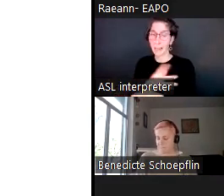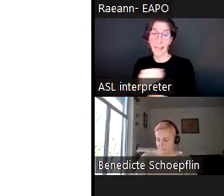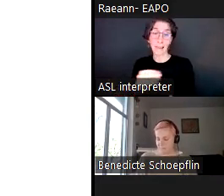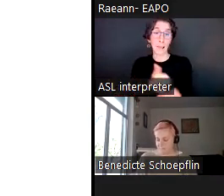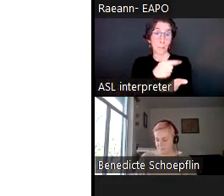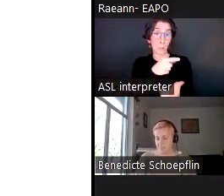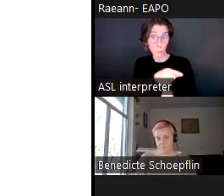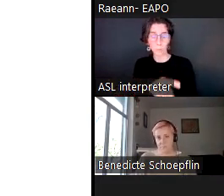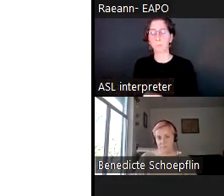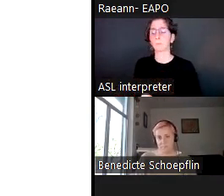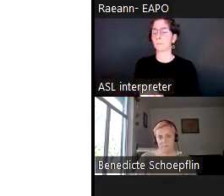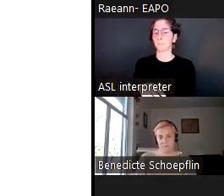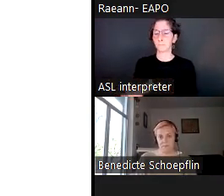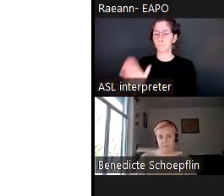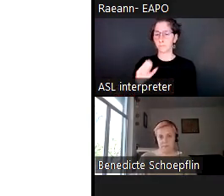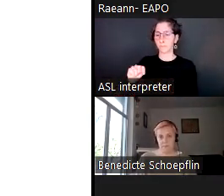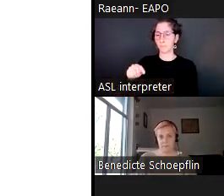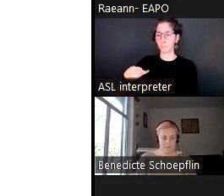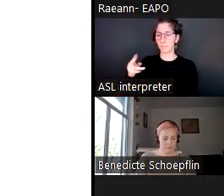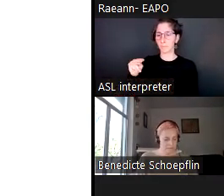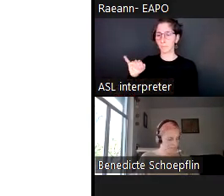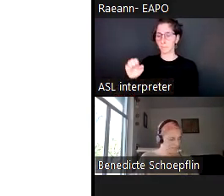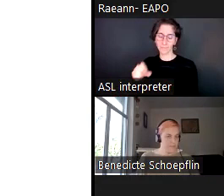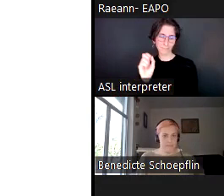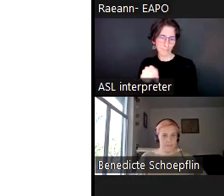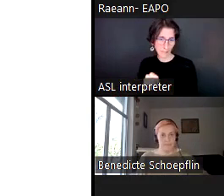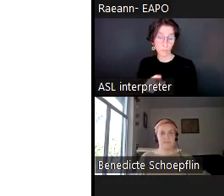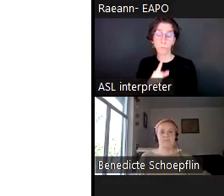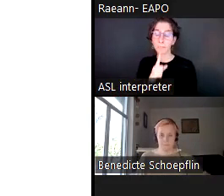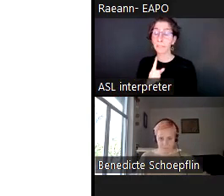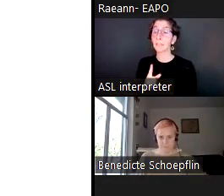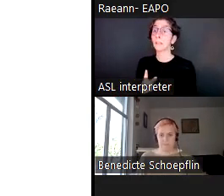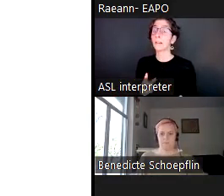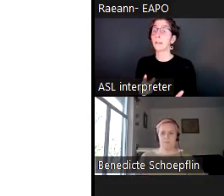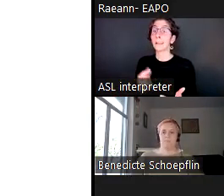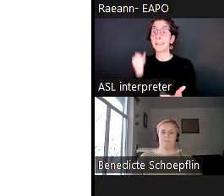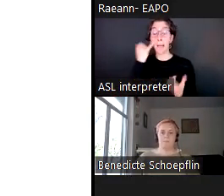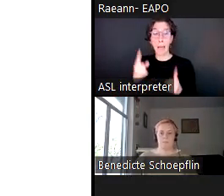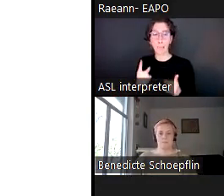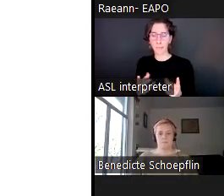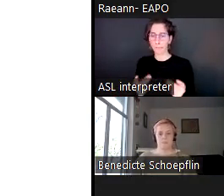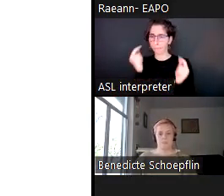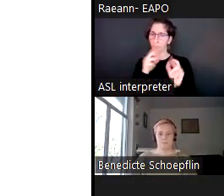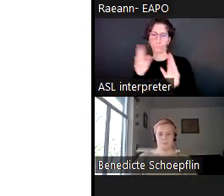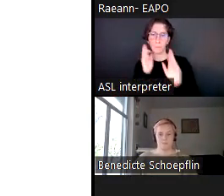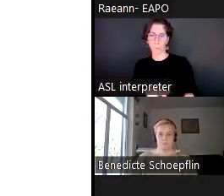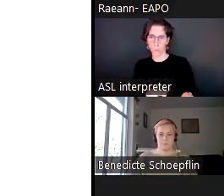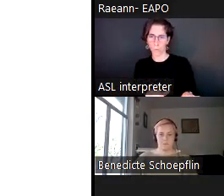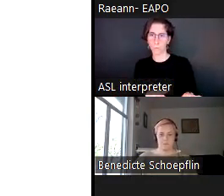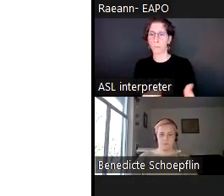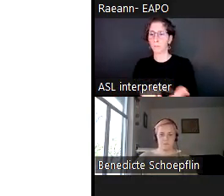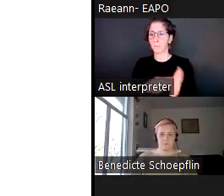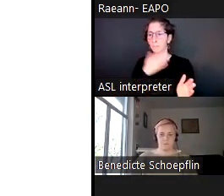if people report, the sooner that people report to us, the better it is. Mm-hmm. So the operational support unit